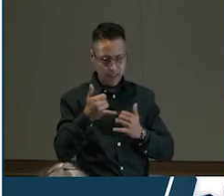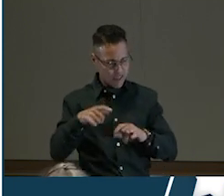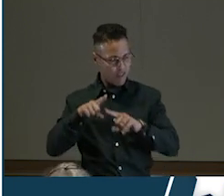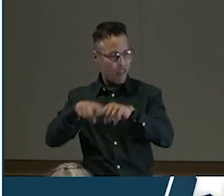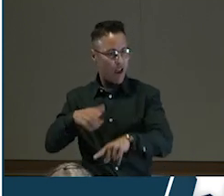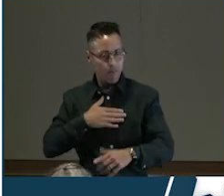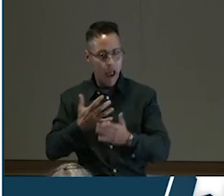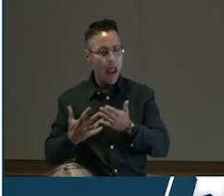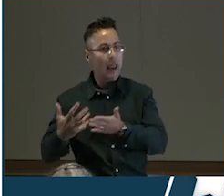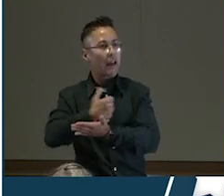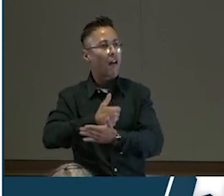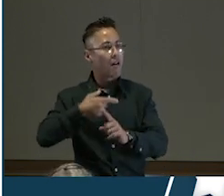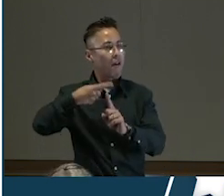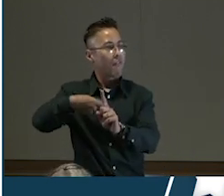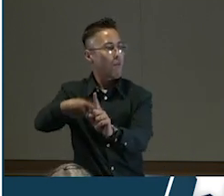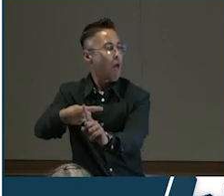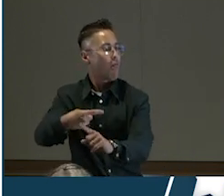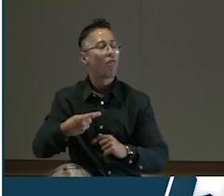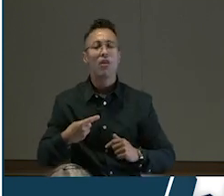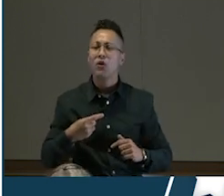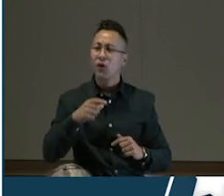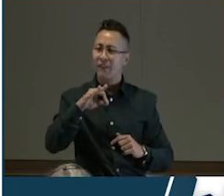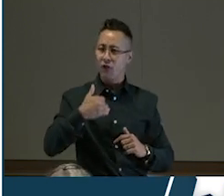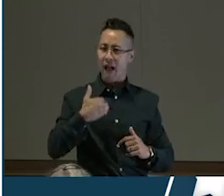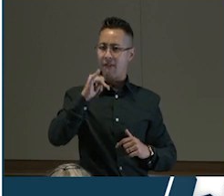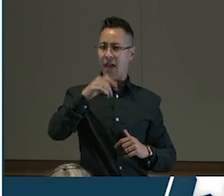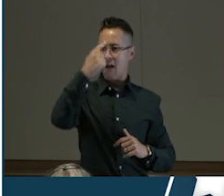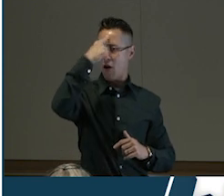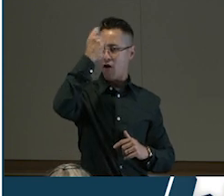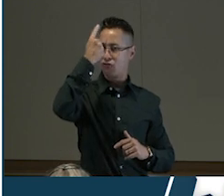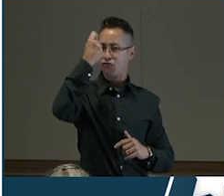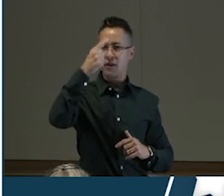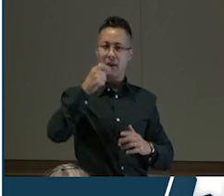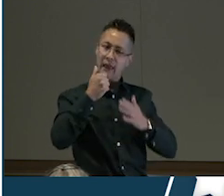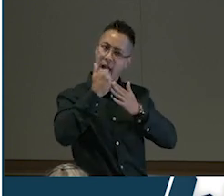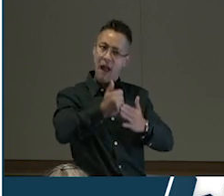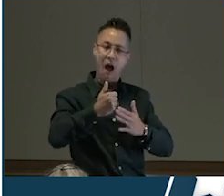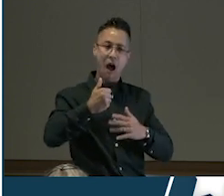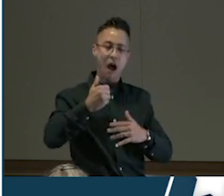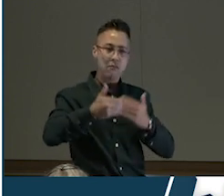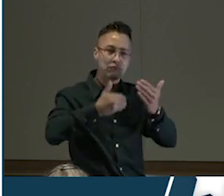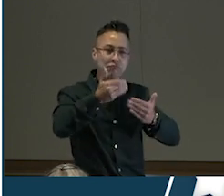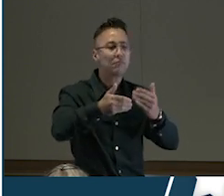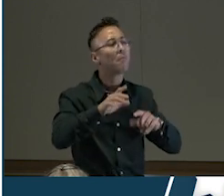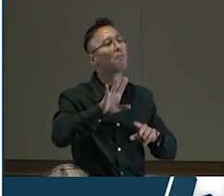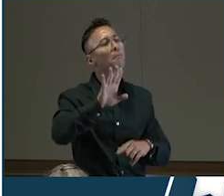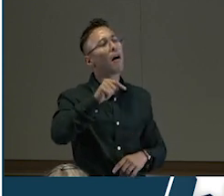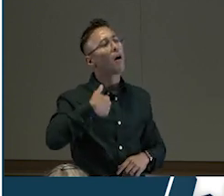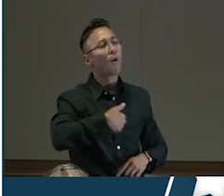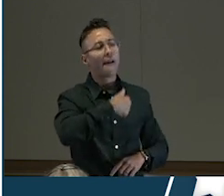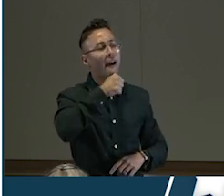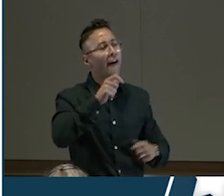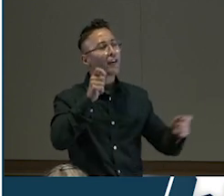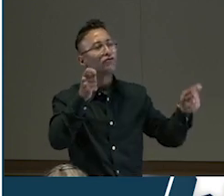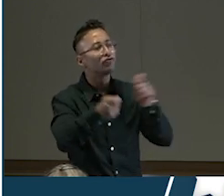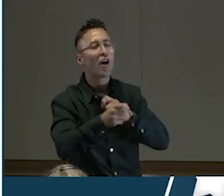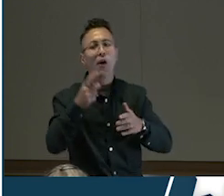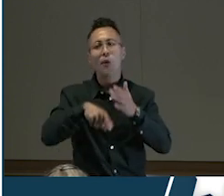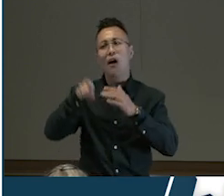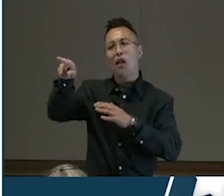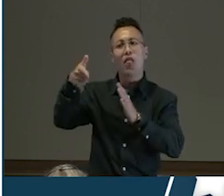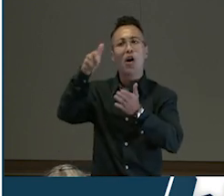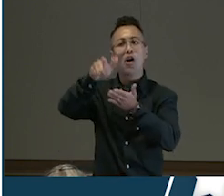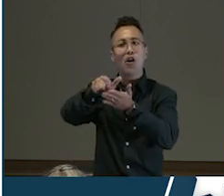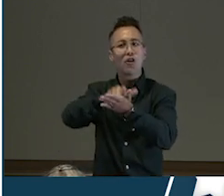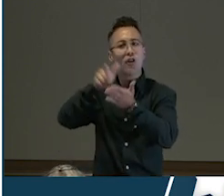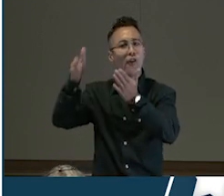right? So having that understanding can be helpful in the process, but it's not like we're going to change what the attorney ultimately helps you